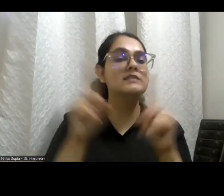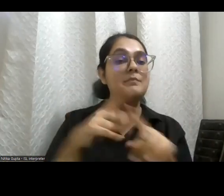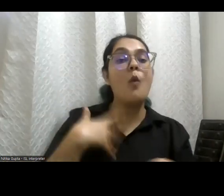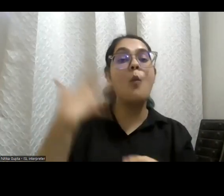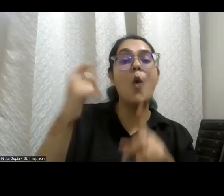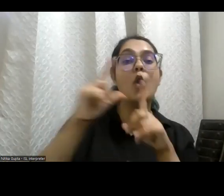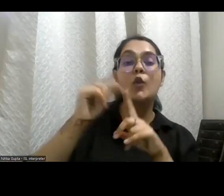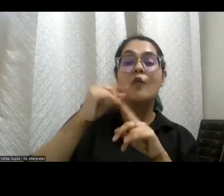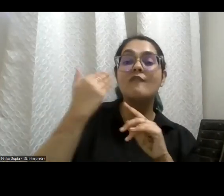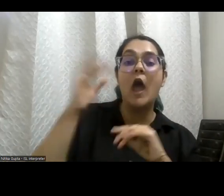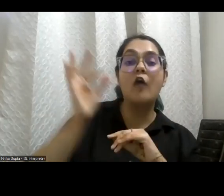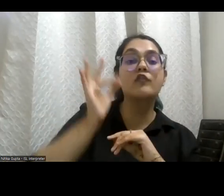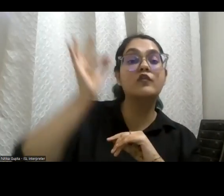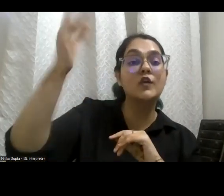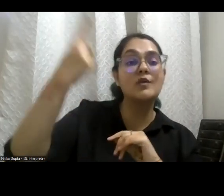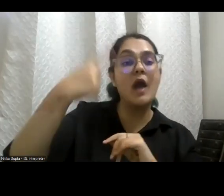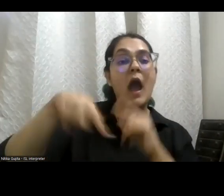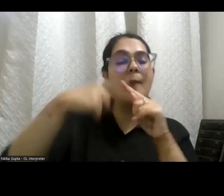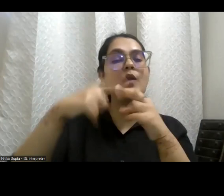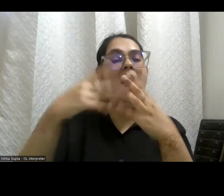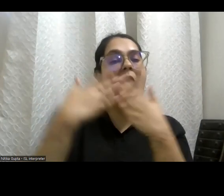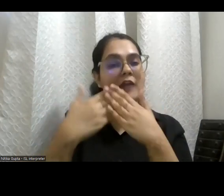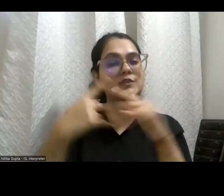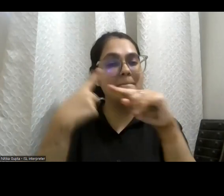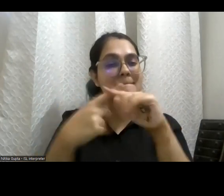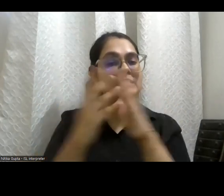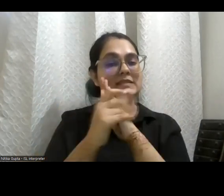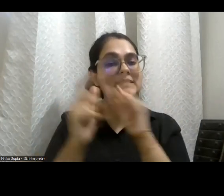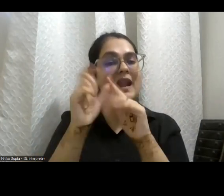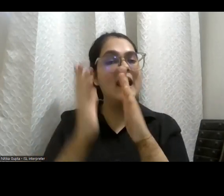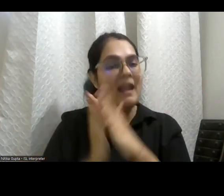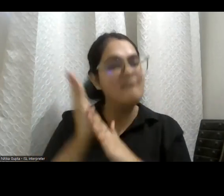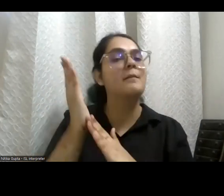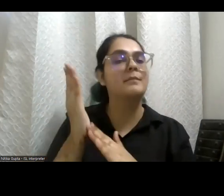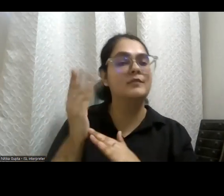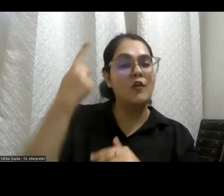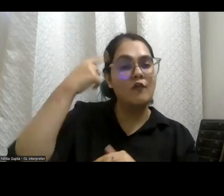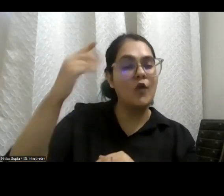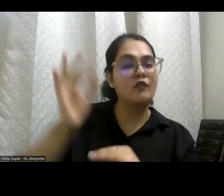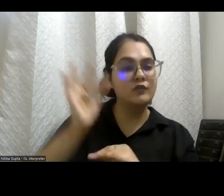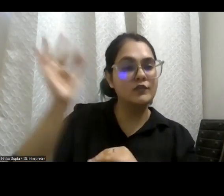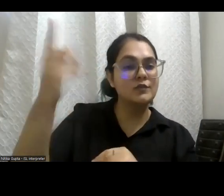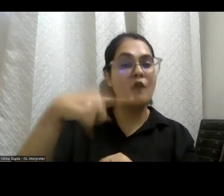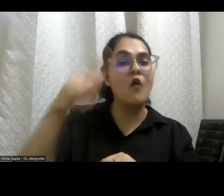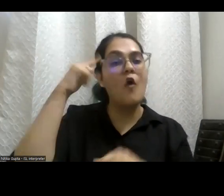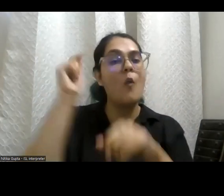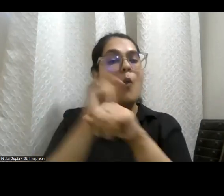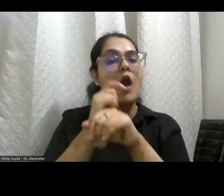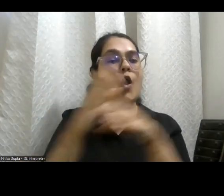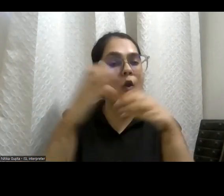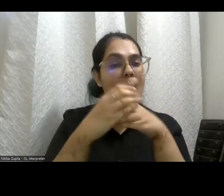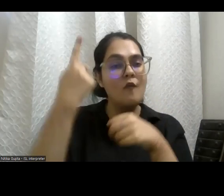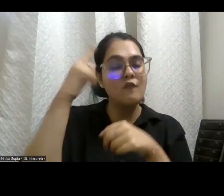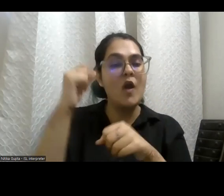to discuss under the education and skill development sub-theme for the working group on gender